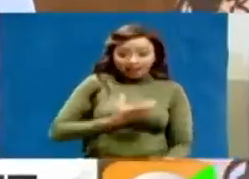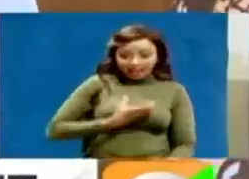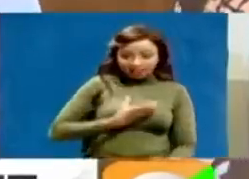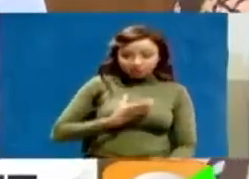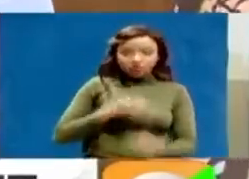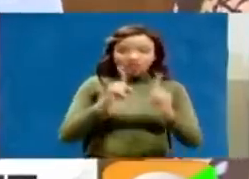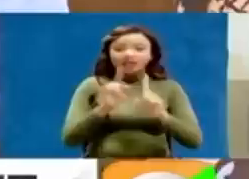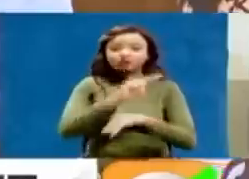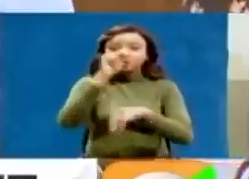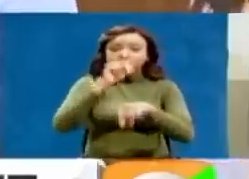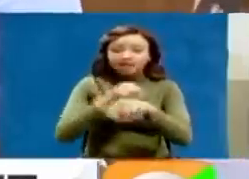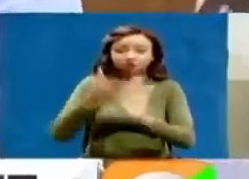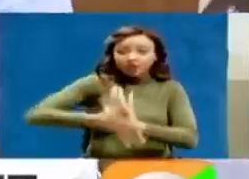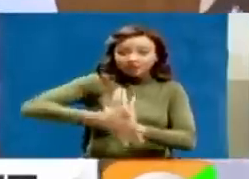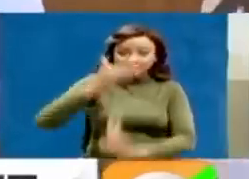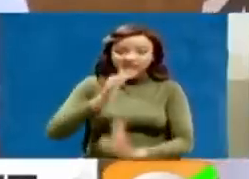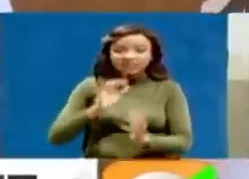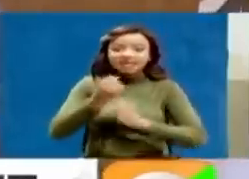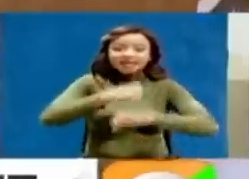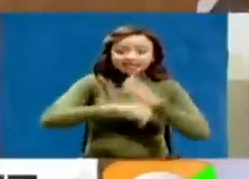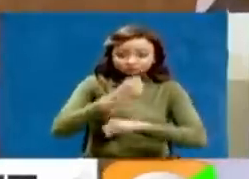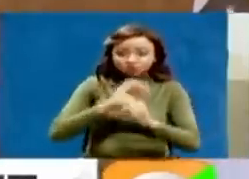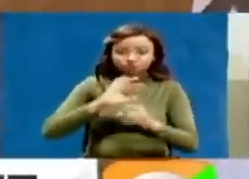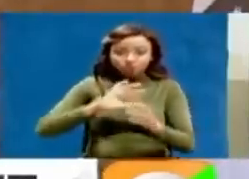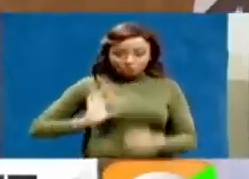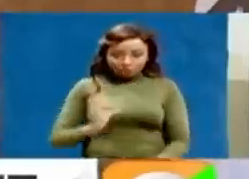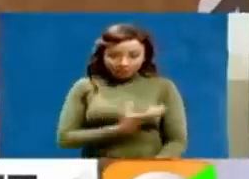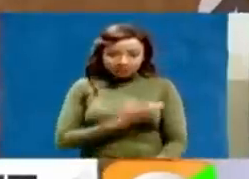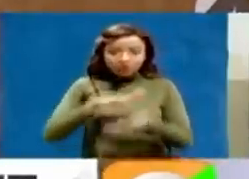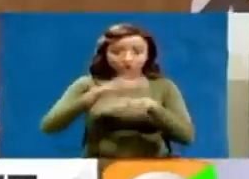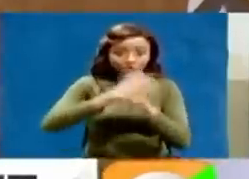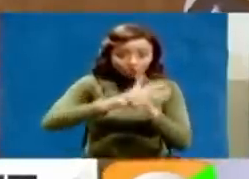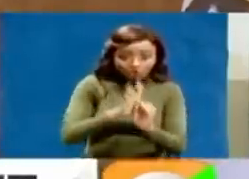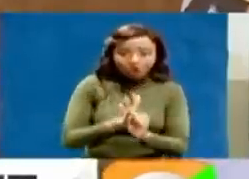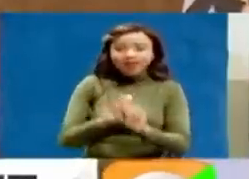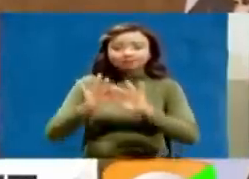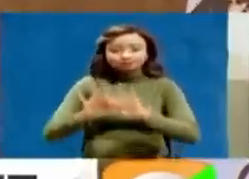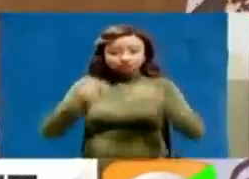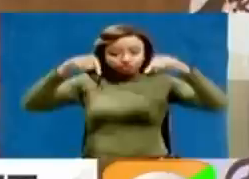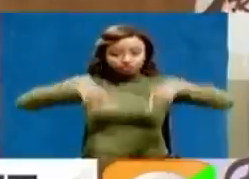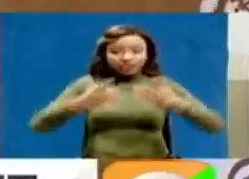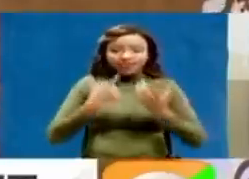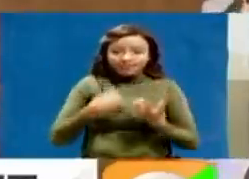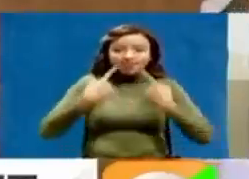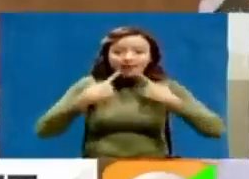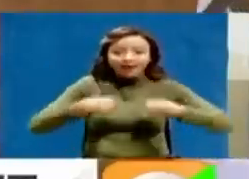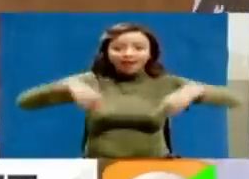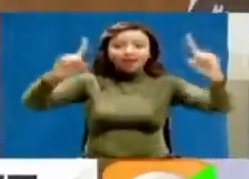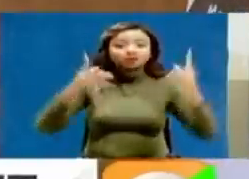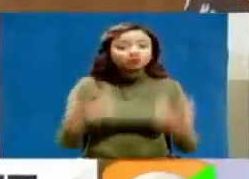the National Emergency Response Committee on the coronavirus pandemic, I do further order and direct as